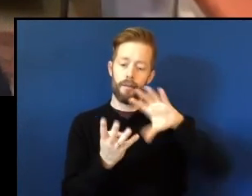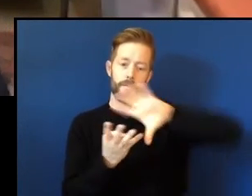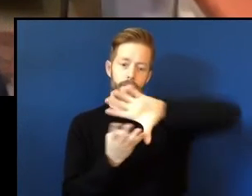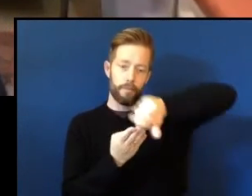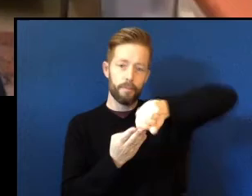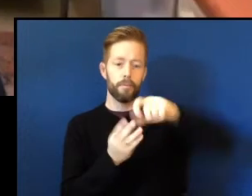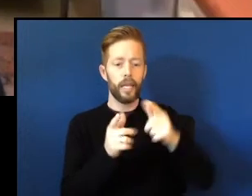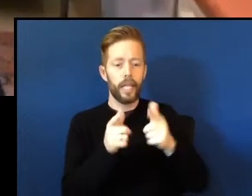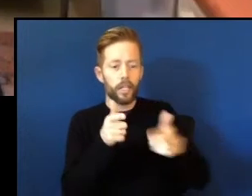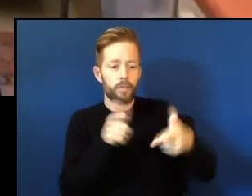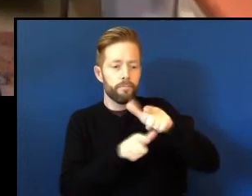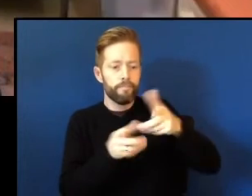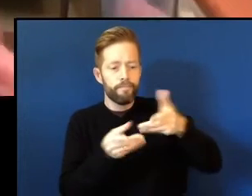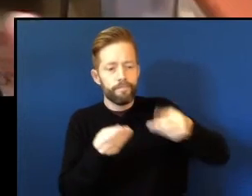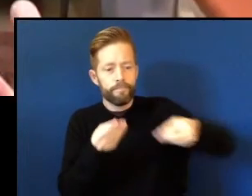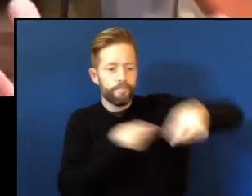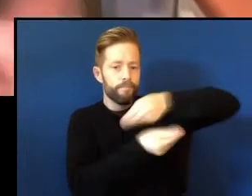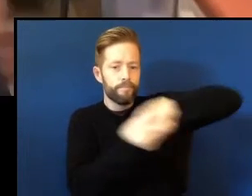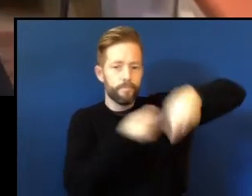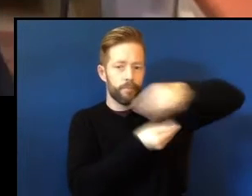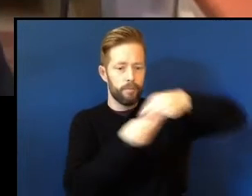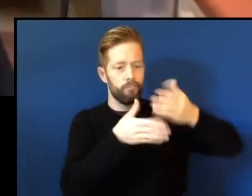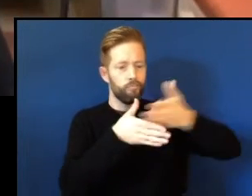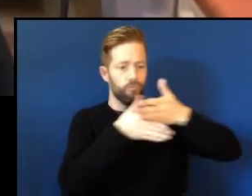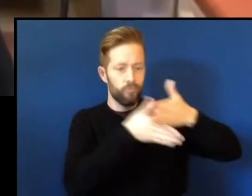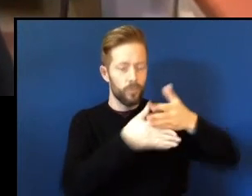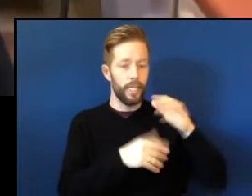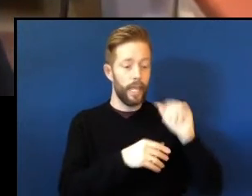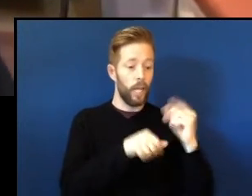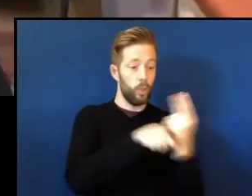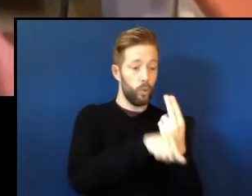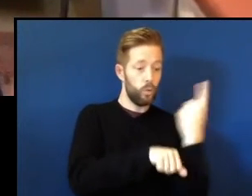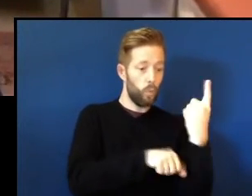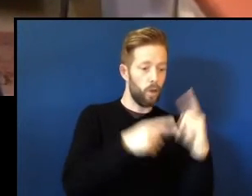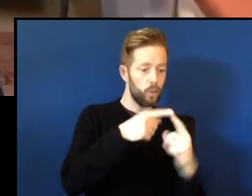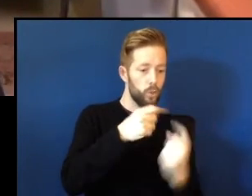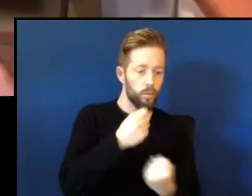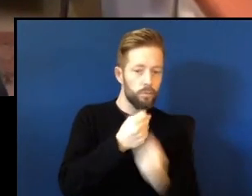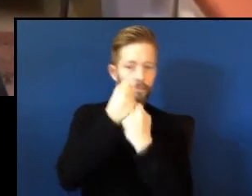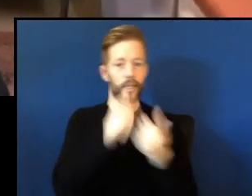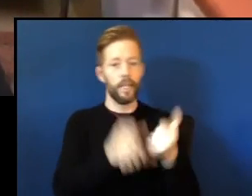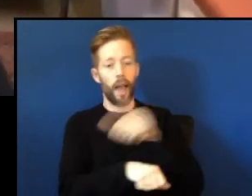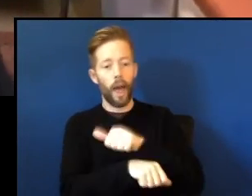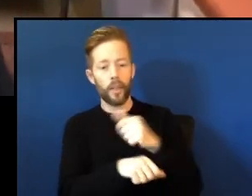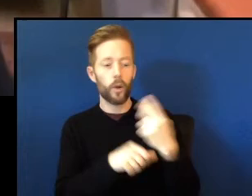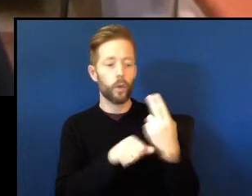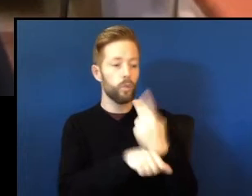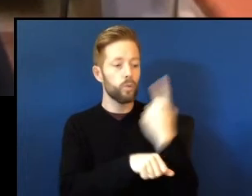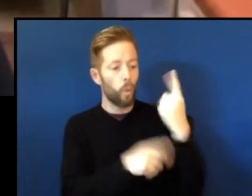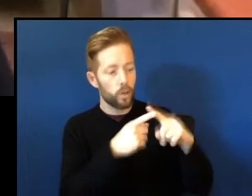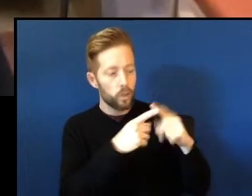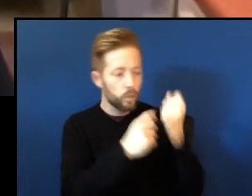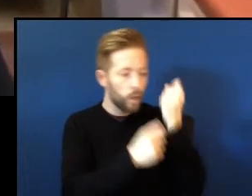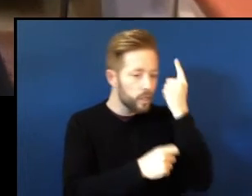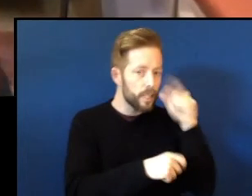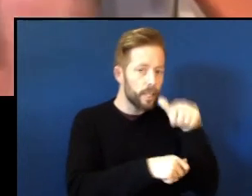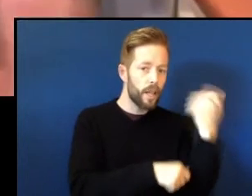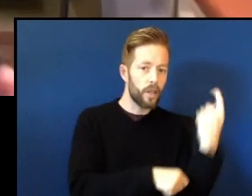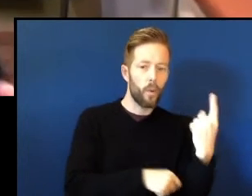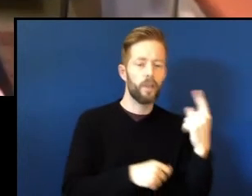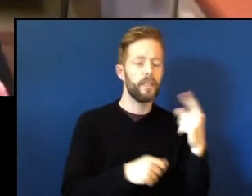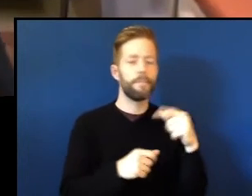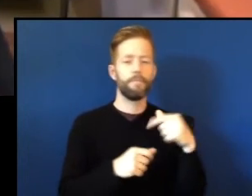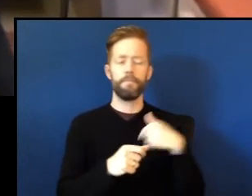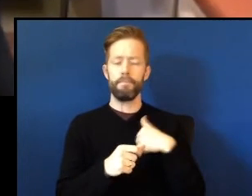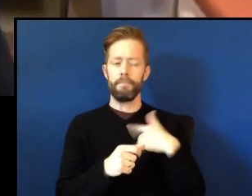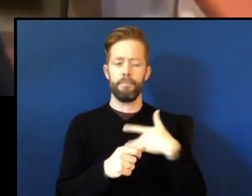connected, in which you can use one in the service of the other, you can use one to understand the other. And so I think it's not